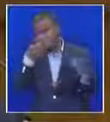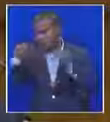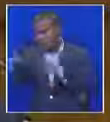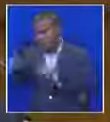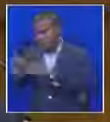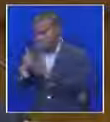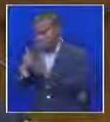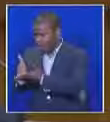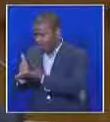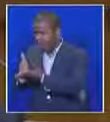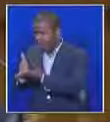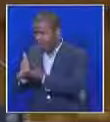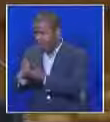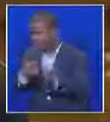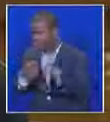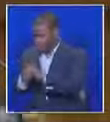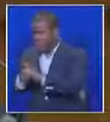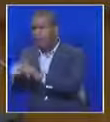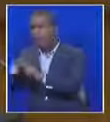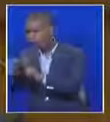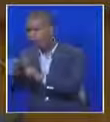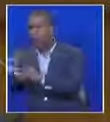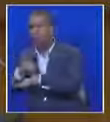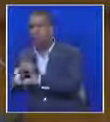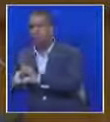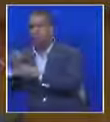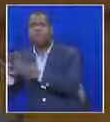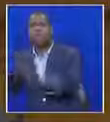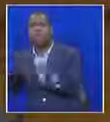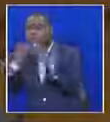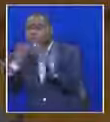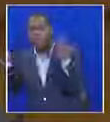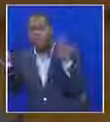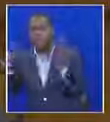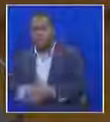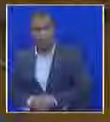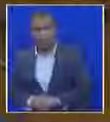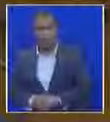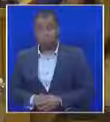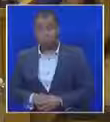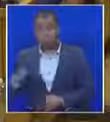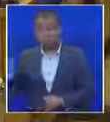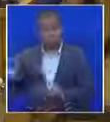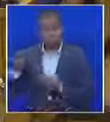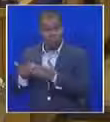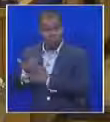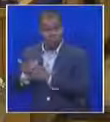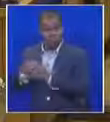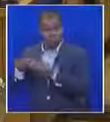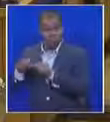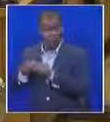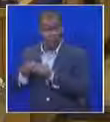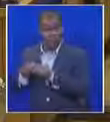did not solve the problem of SAA. So it's not a new thing that SAA is in difficulties.